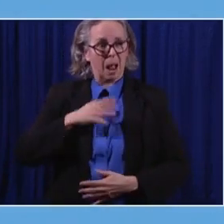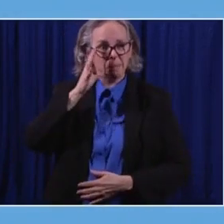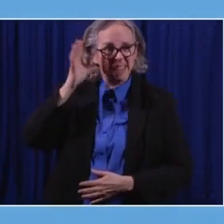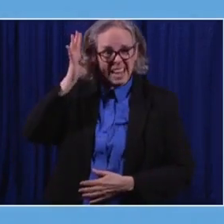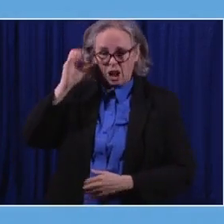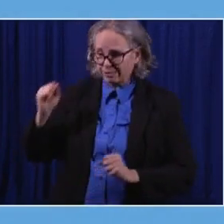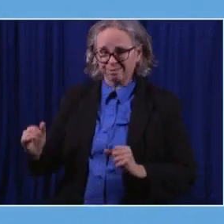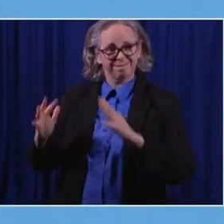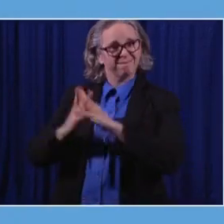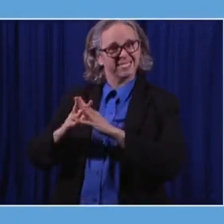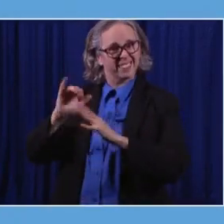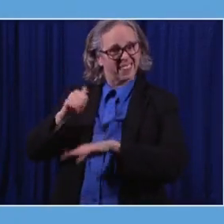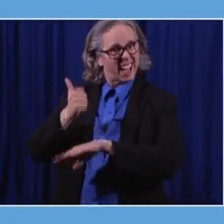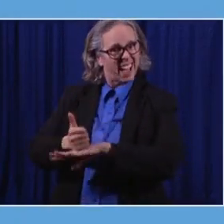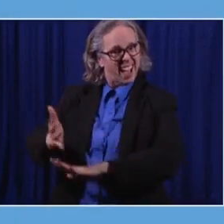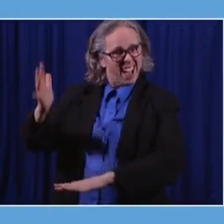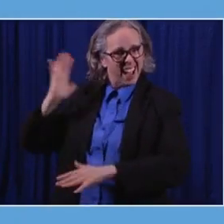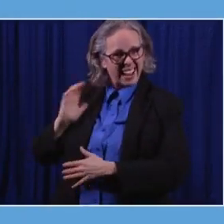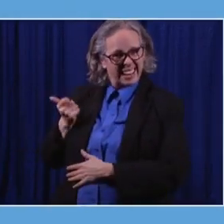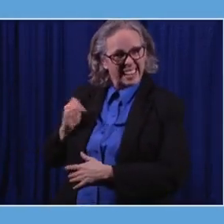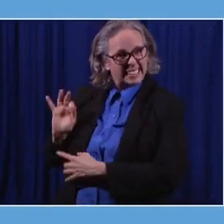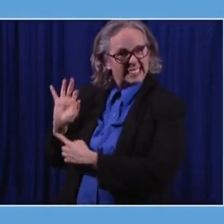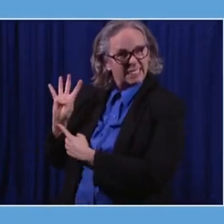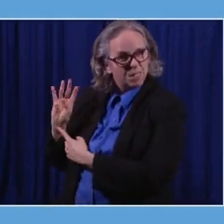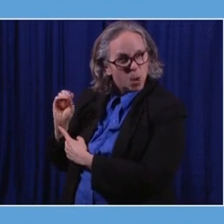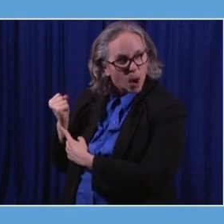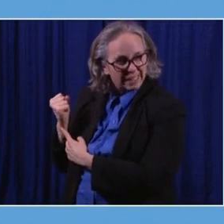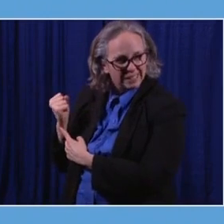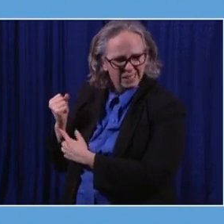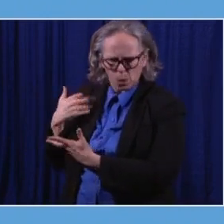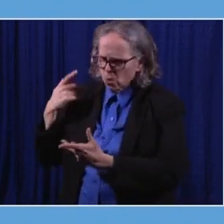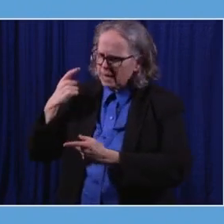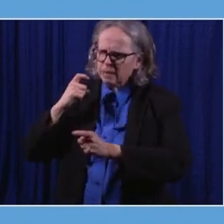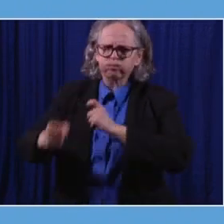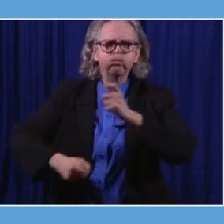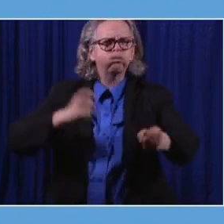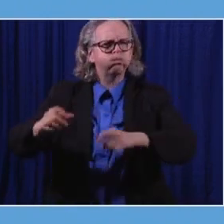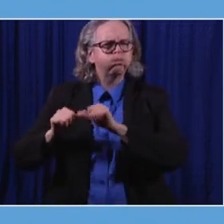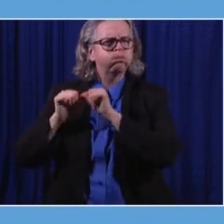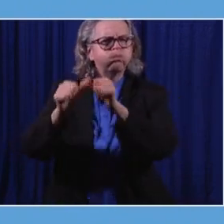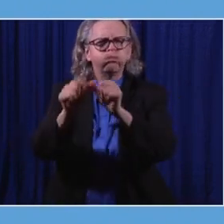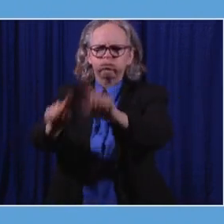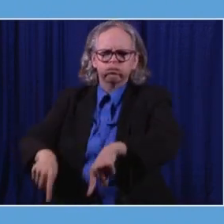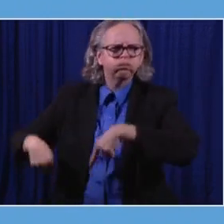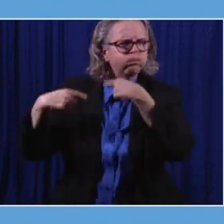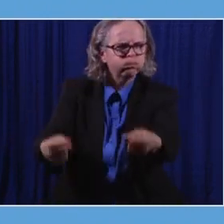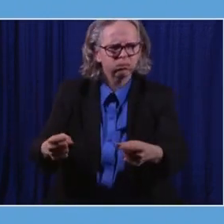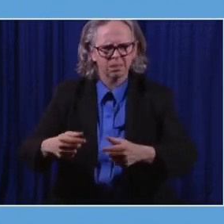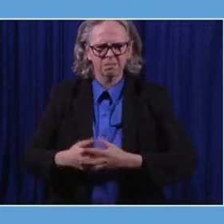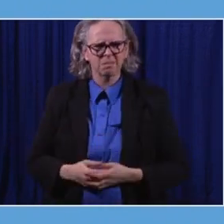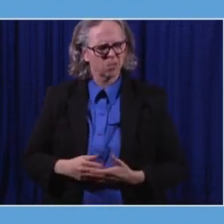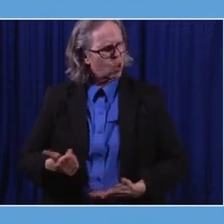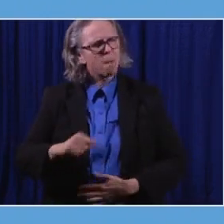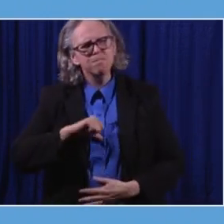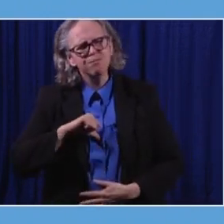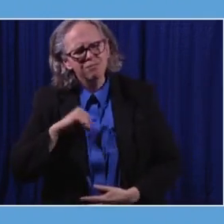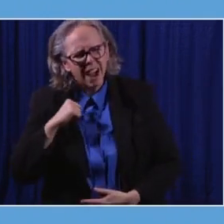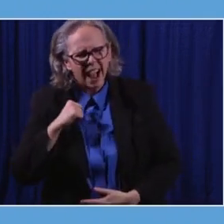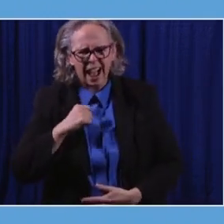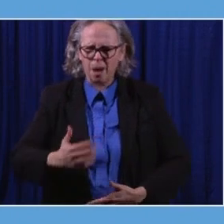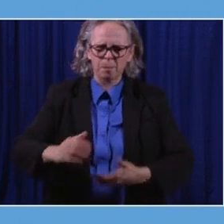in the 40s. So we're very thankful to be able to partner with the food banks of Ohio. And this year